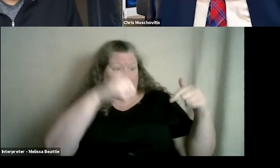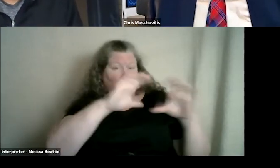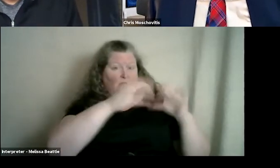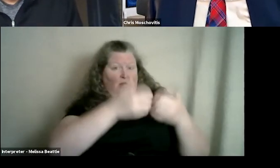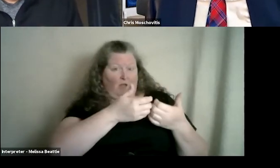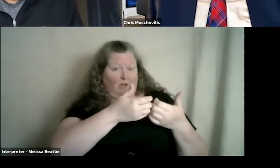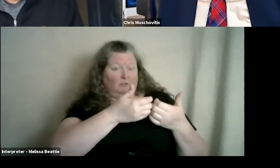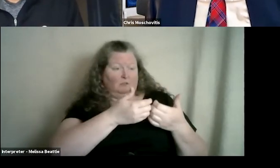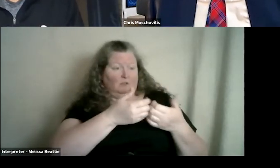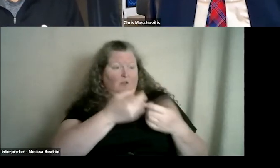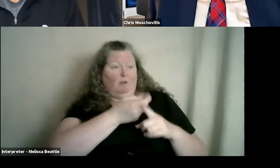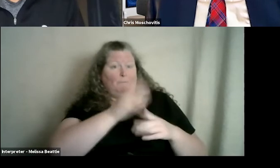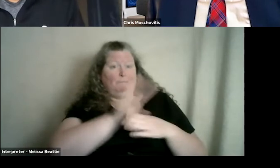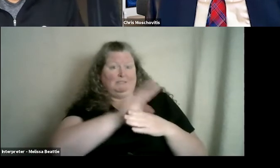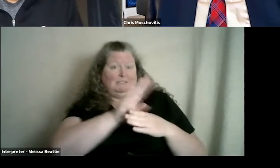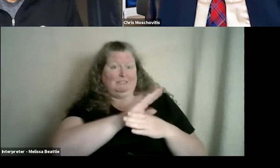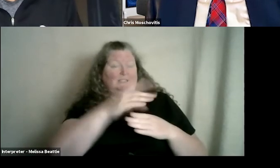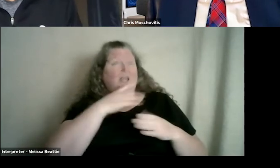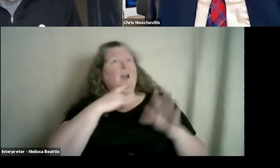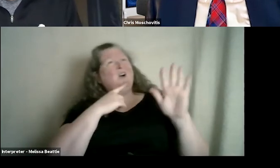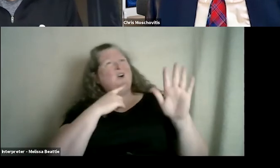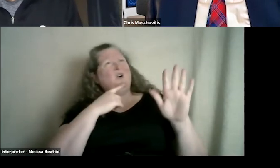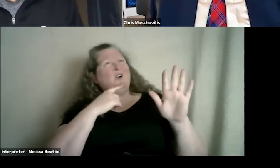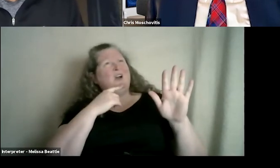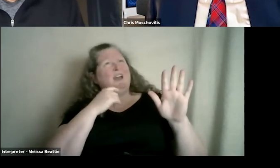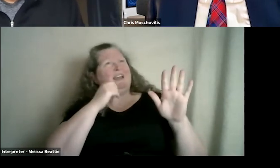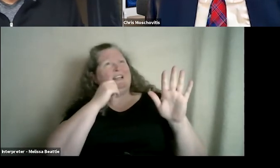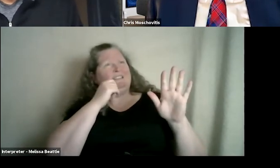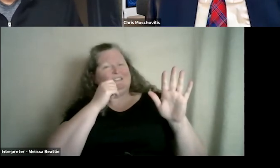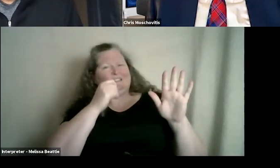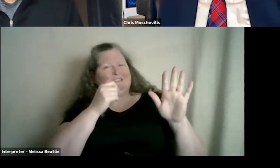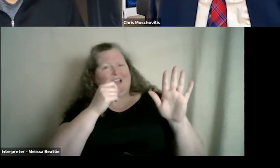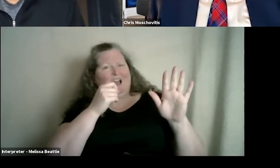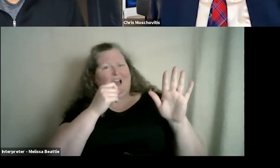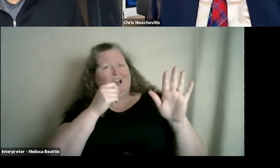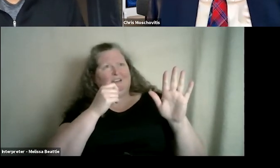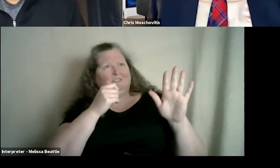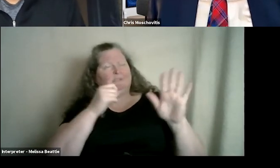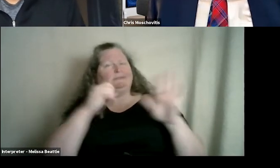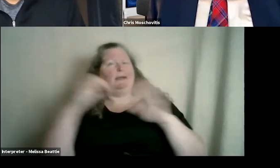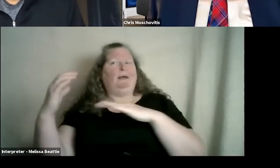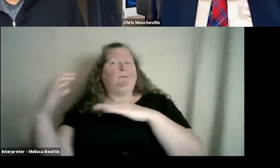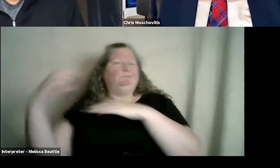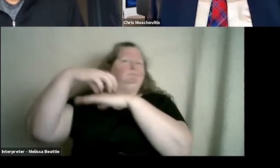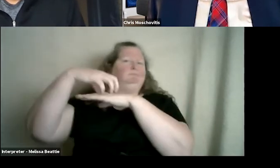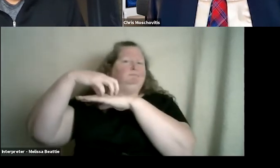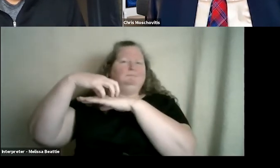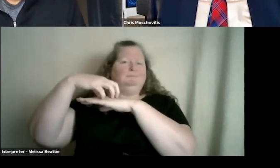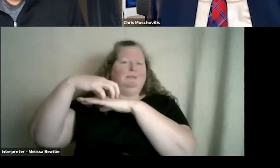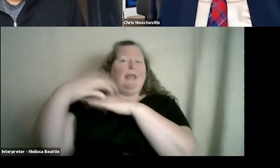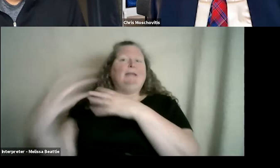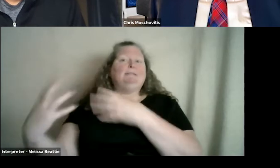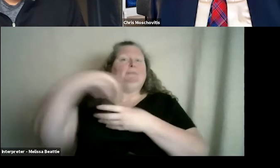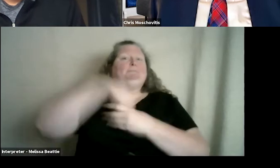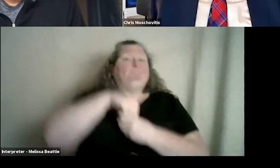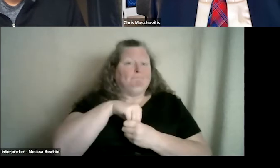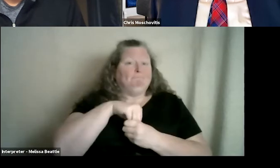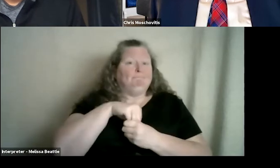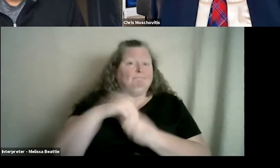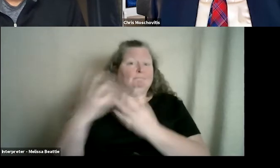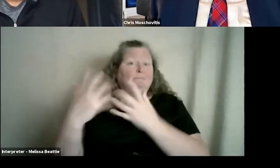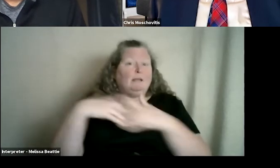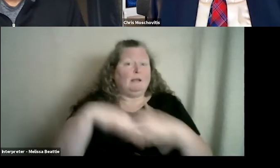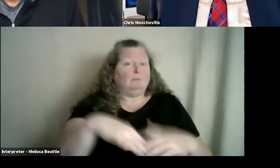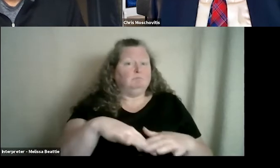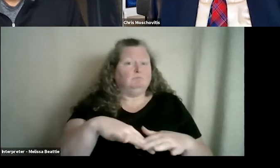that are kind of, hey, look, it's not bolt-on anymore. It needs to be baked in, which has always been a thing, even with software, right?